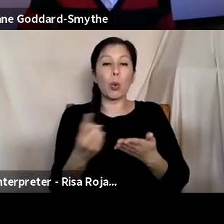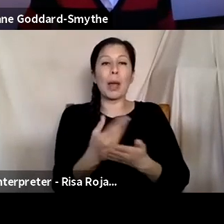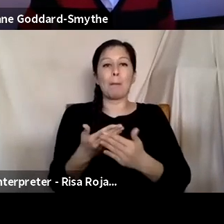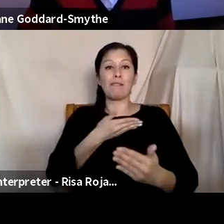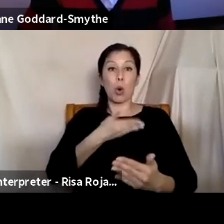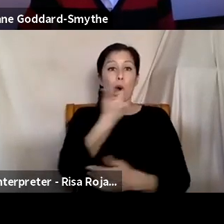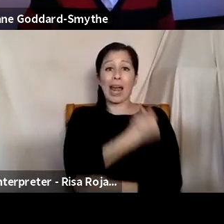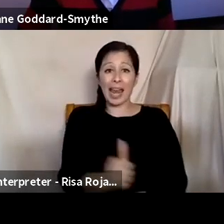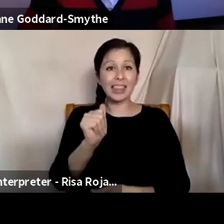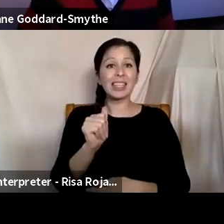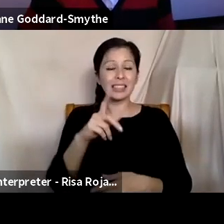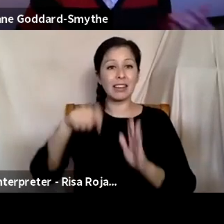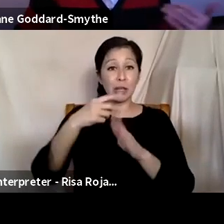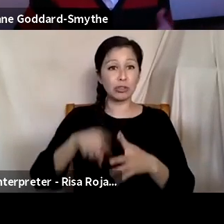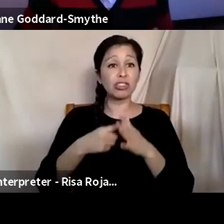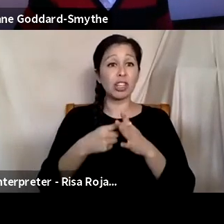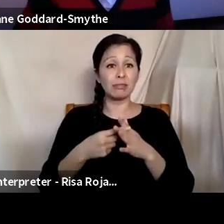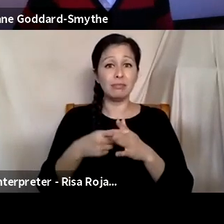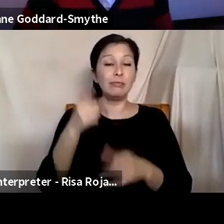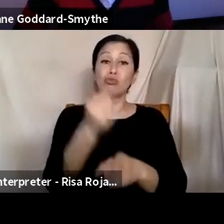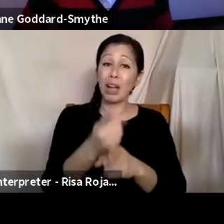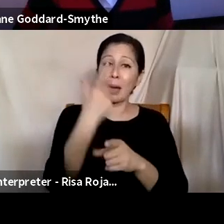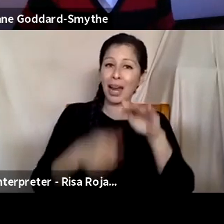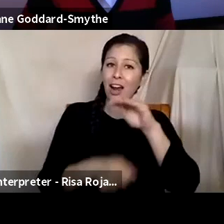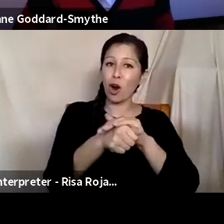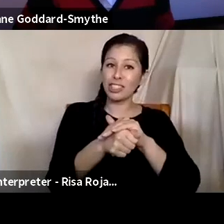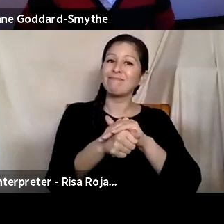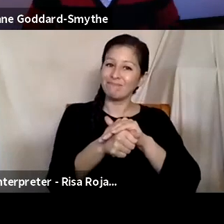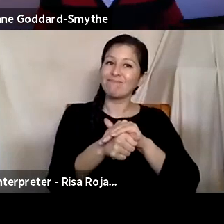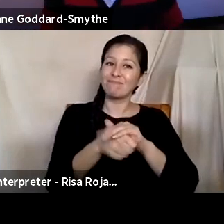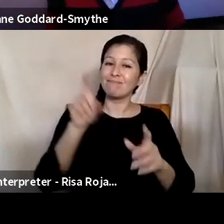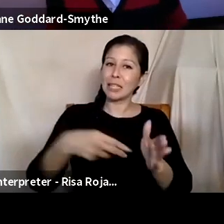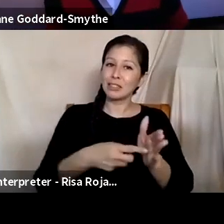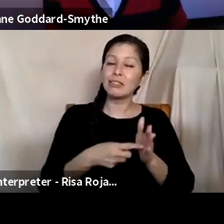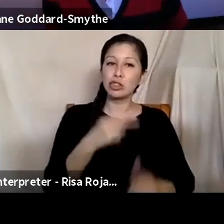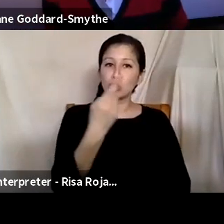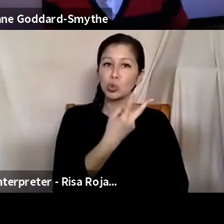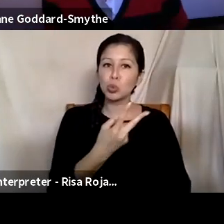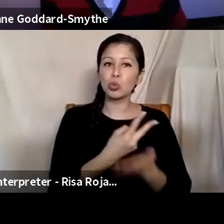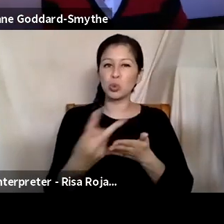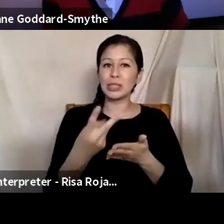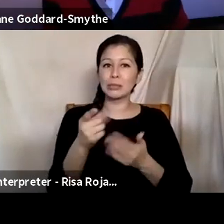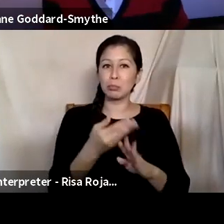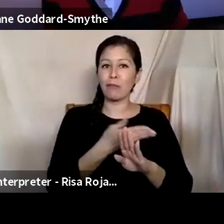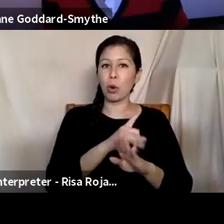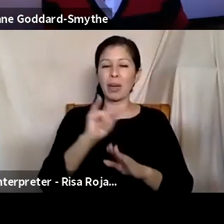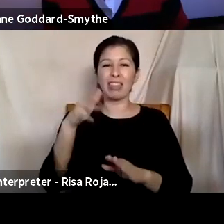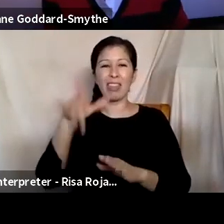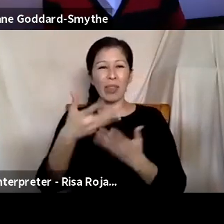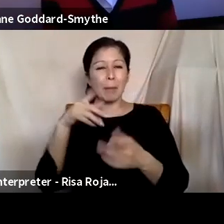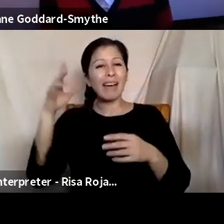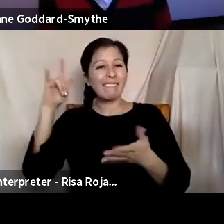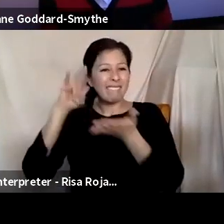anything. Right. So that they can have to cover have that whatever quarantine. quarantine shutdown might occur. Mhm. Right. But it's the whole thing about